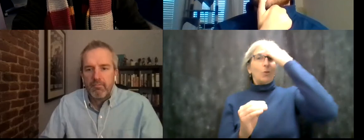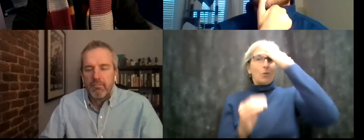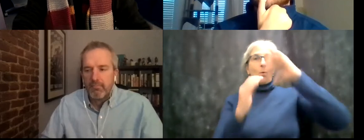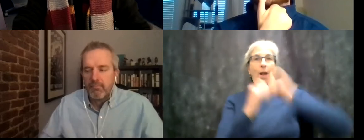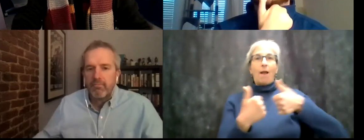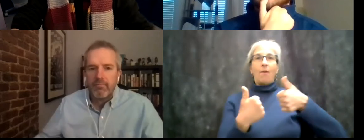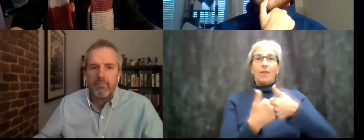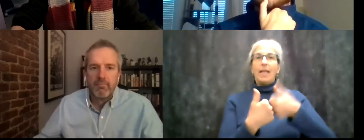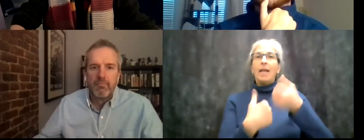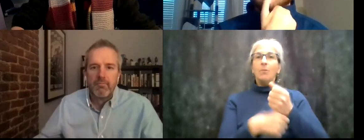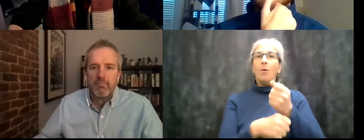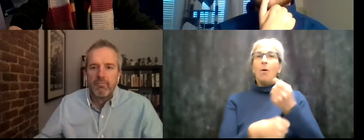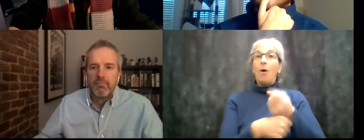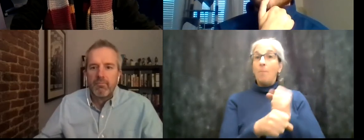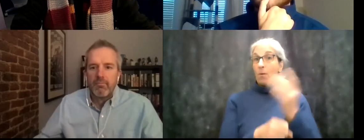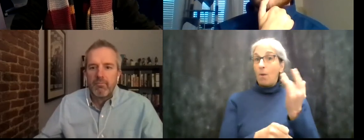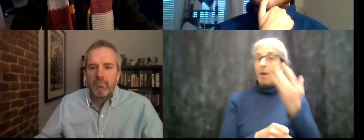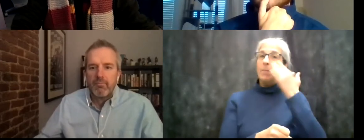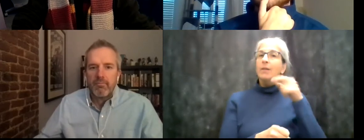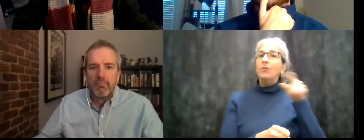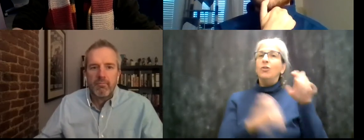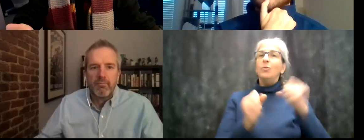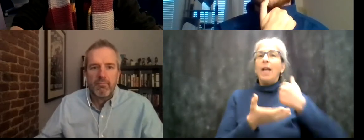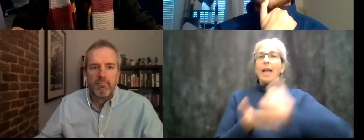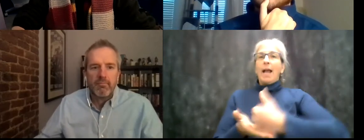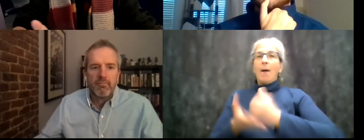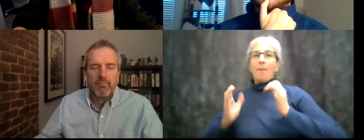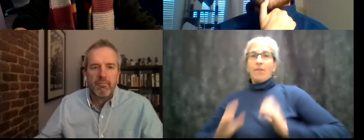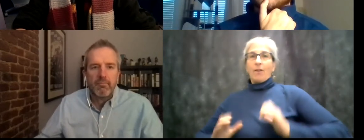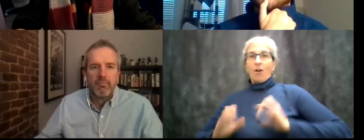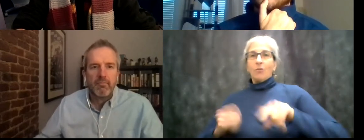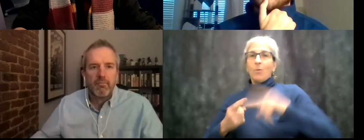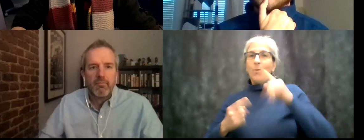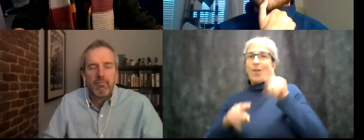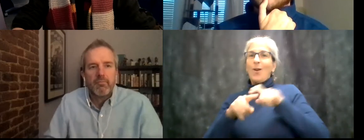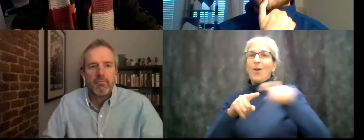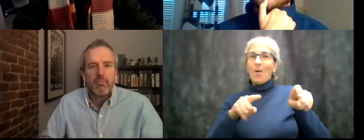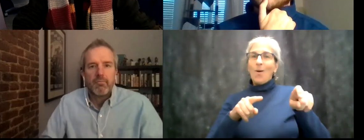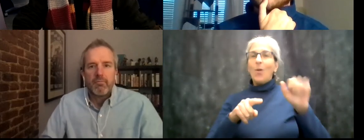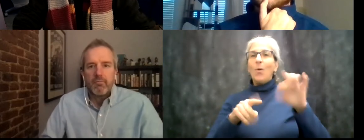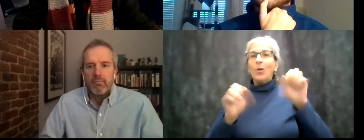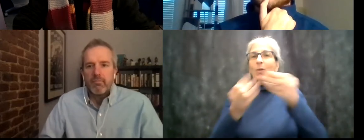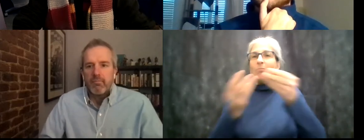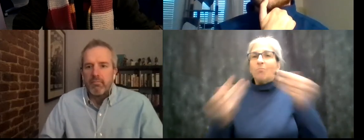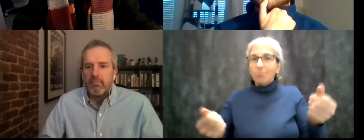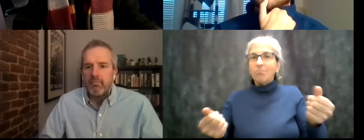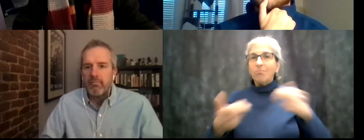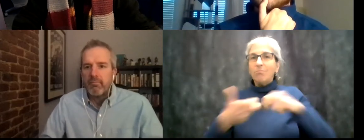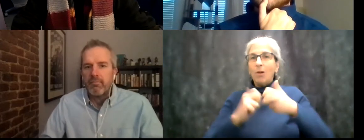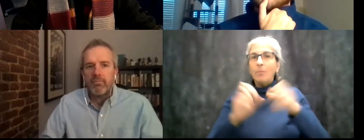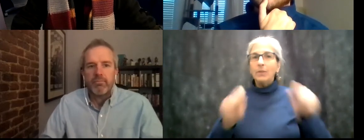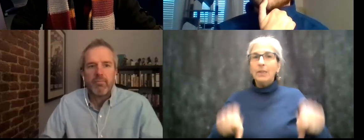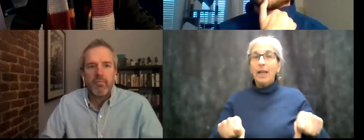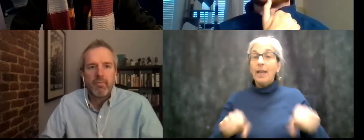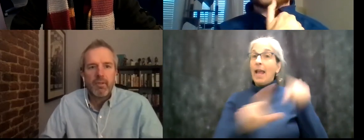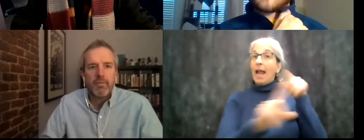customer or to help you to find bugs. And often those are the first people then that are looked at for promotion within the